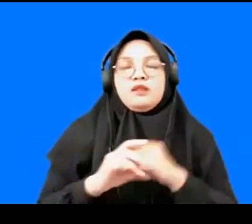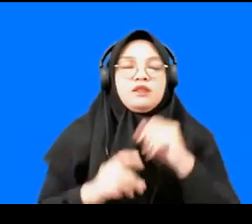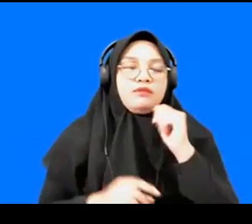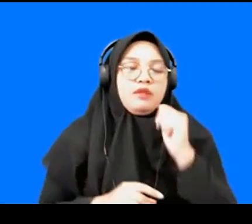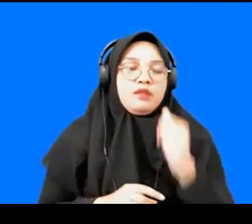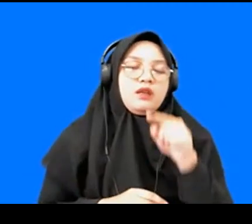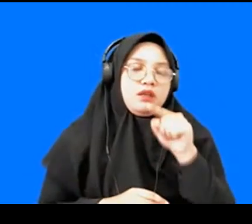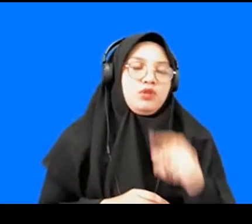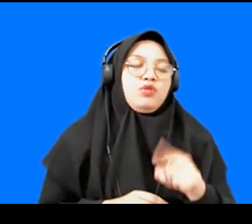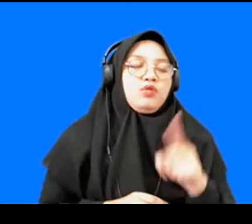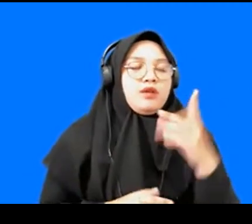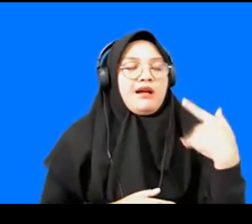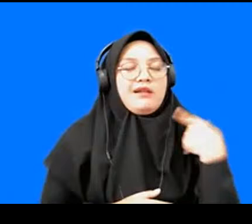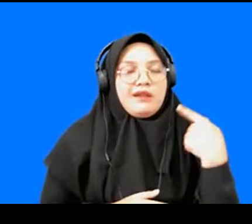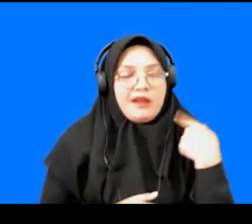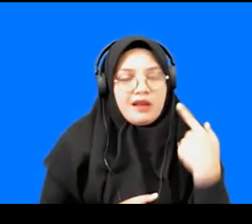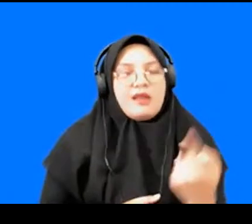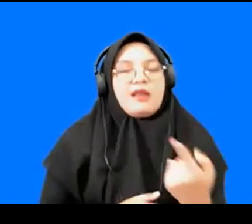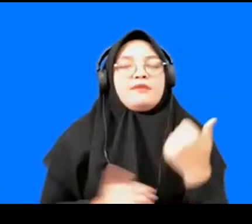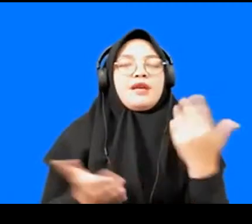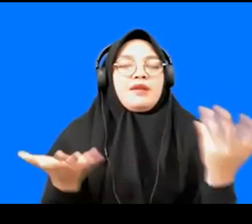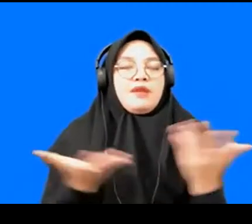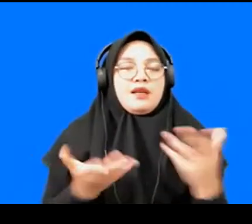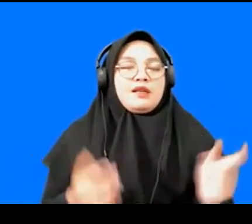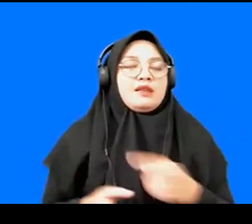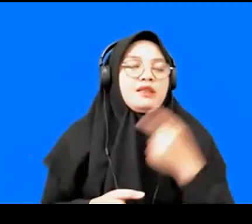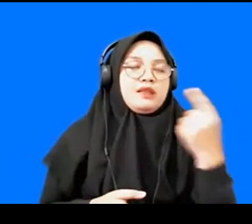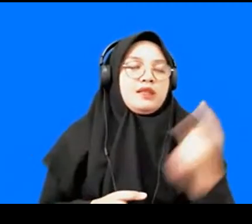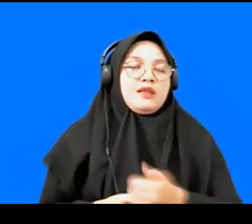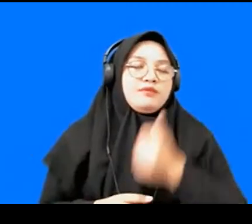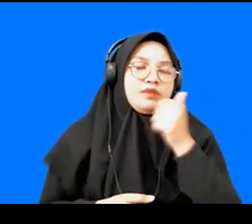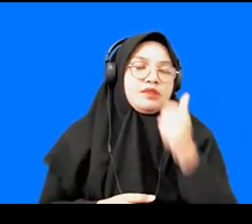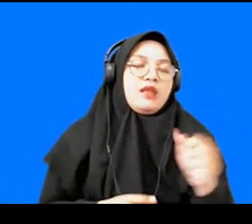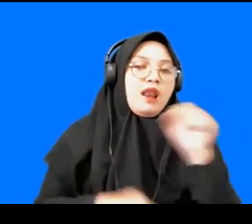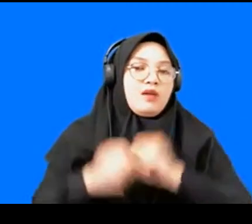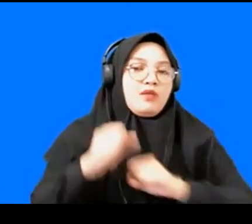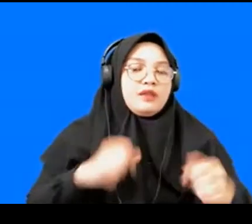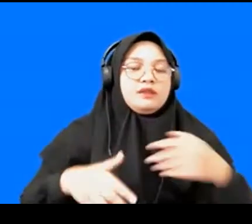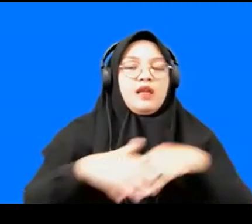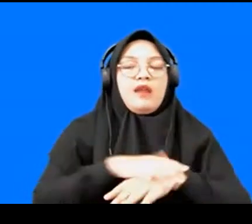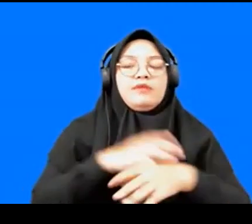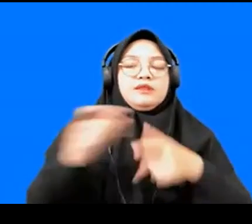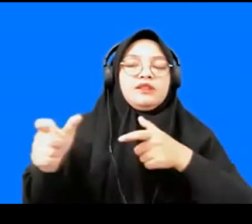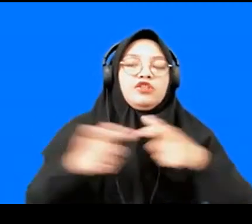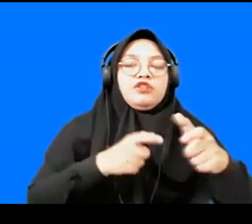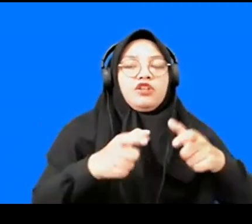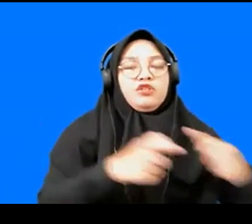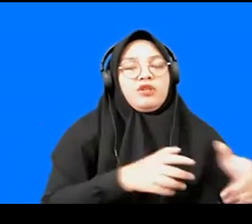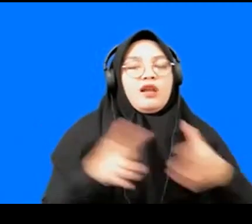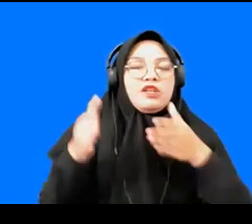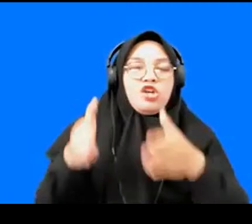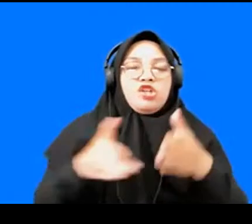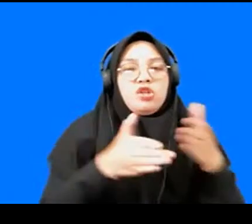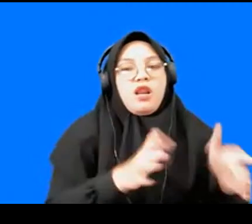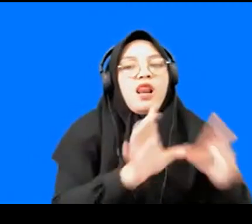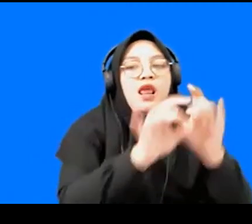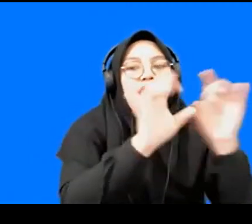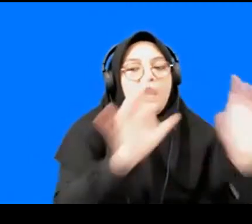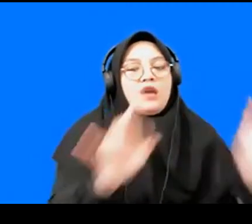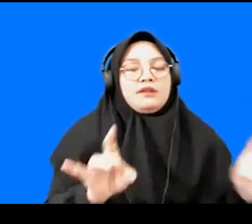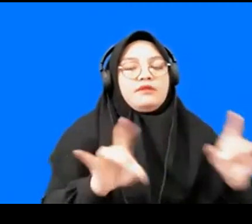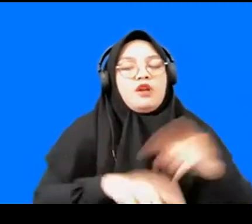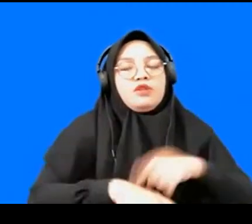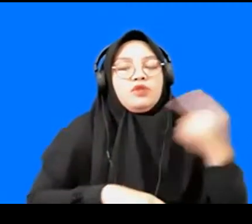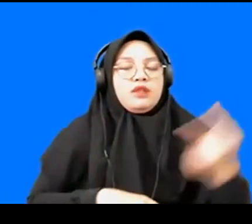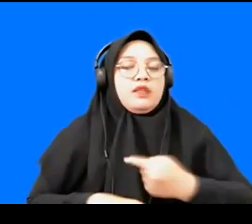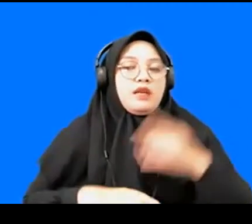everywhere else, even within South Asia. So it's important that when we talk of change, we also are aware